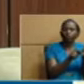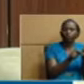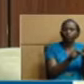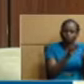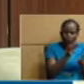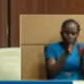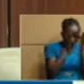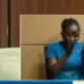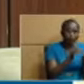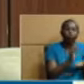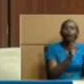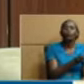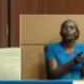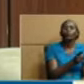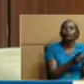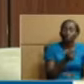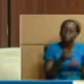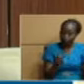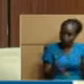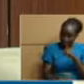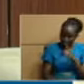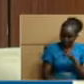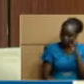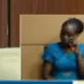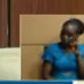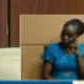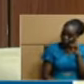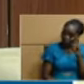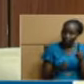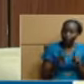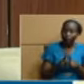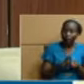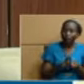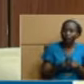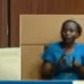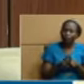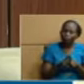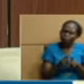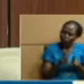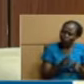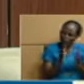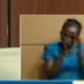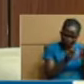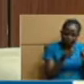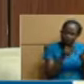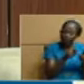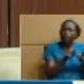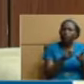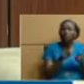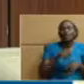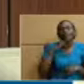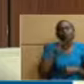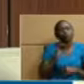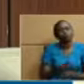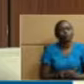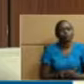effort. But just to let you know that even then, that's not enough. You see, even